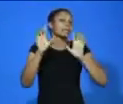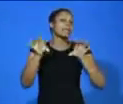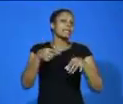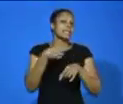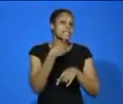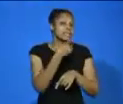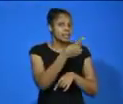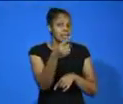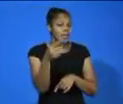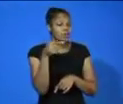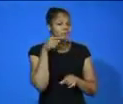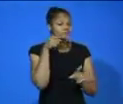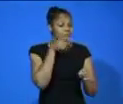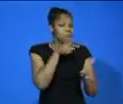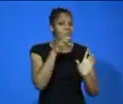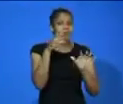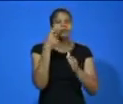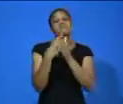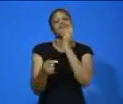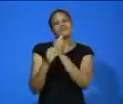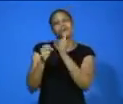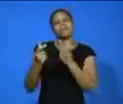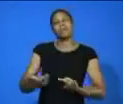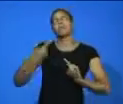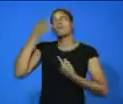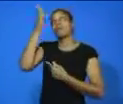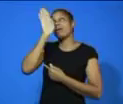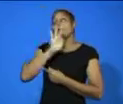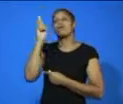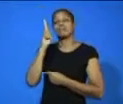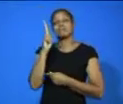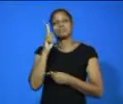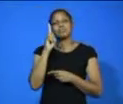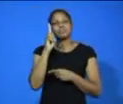living God to find consolation,